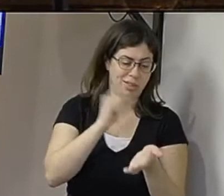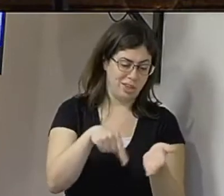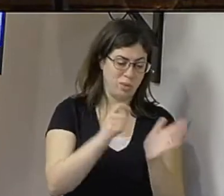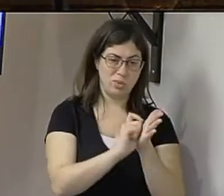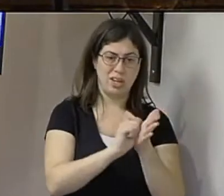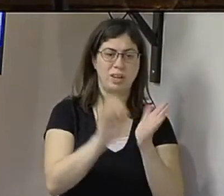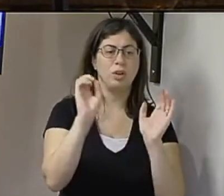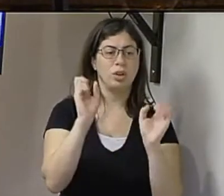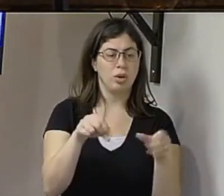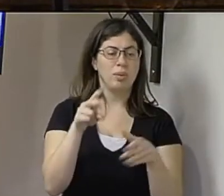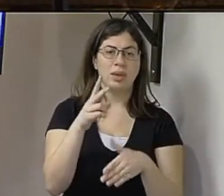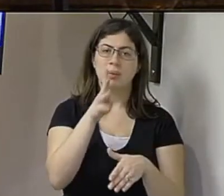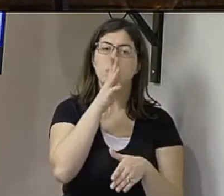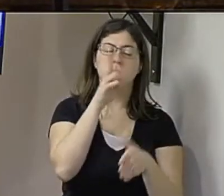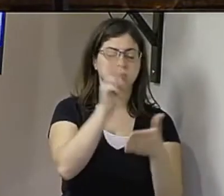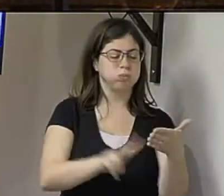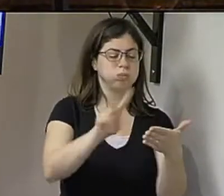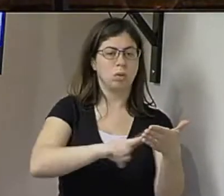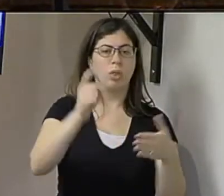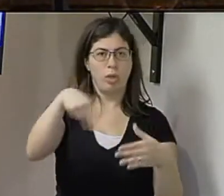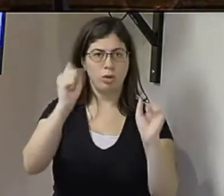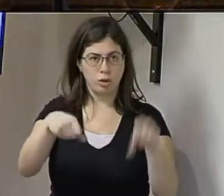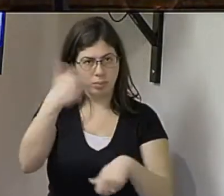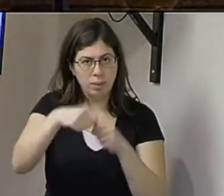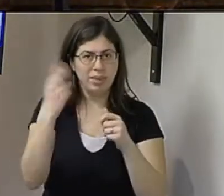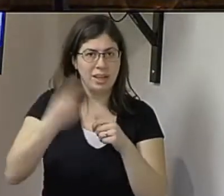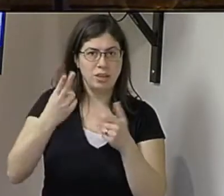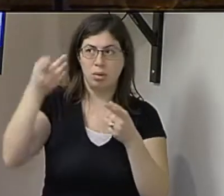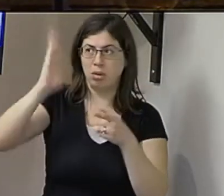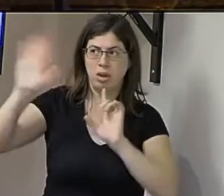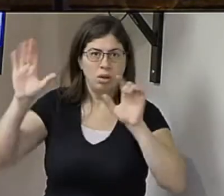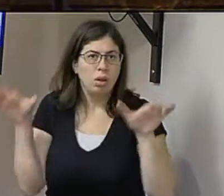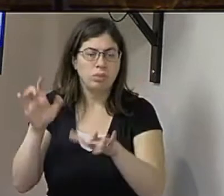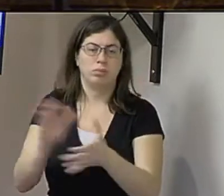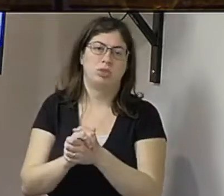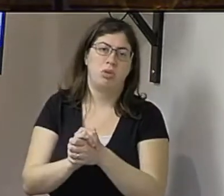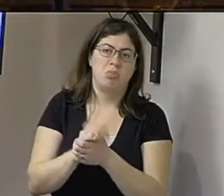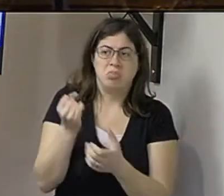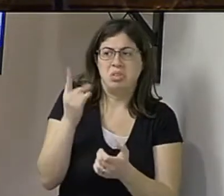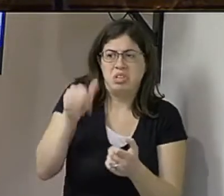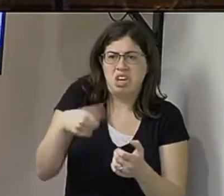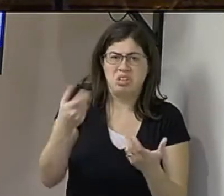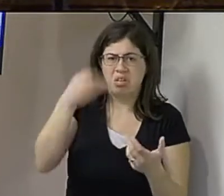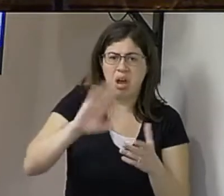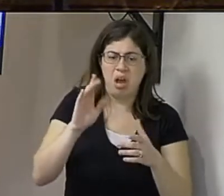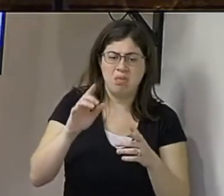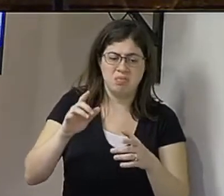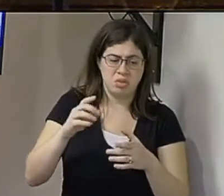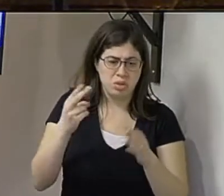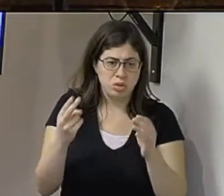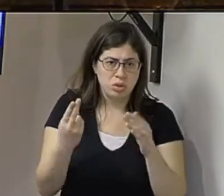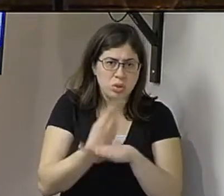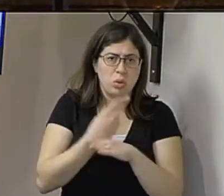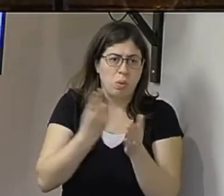be orally retold to the Jews so that they could remember the history of what God had done. So yeah, it makes sense that God inspires it through the Holy Spirit to somebody who is able to